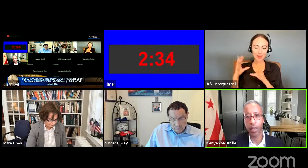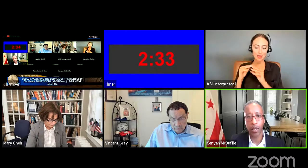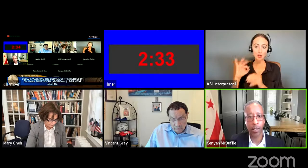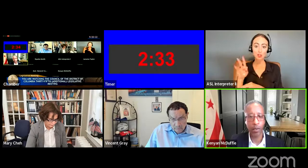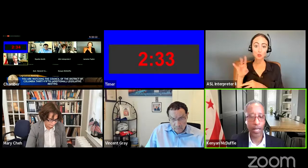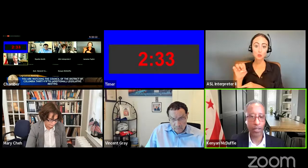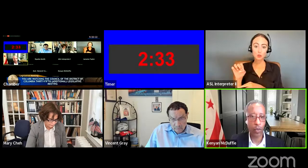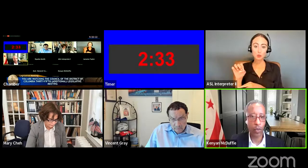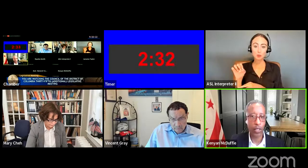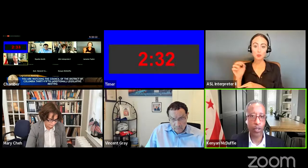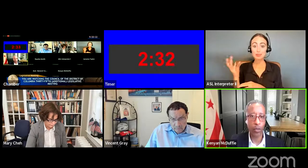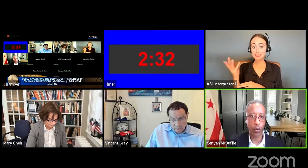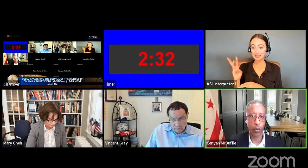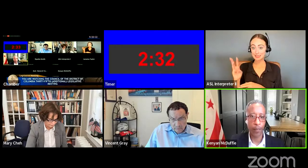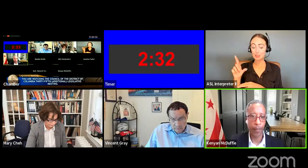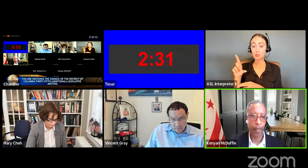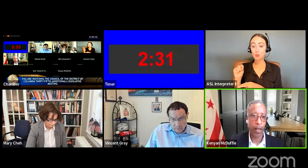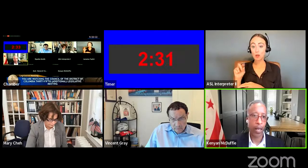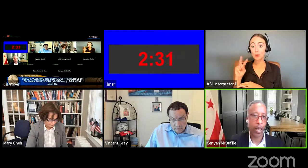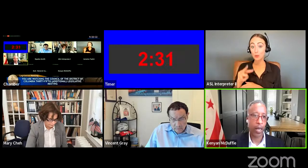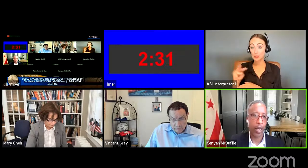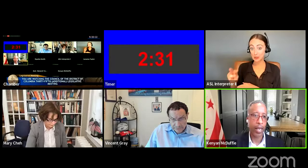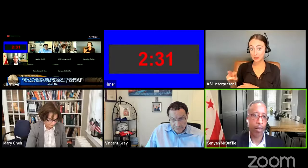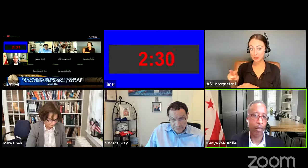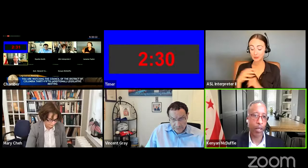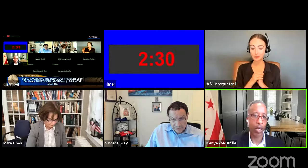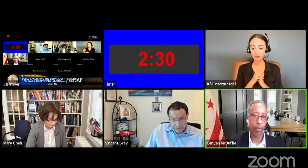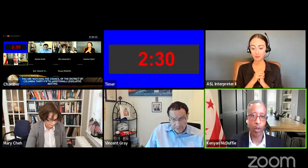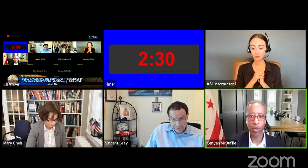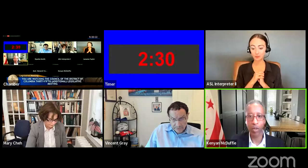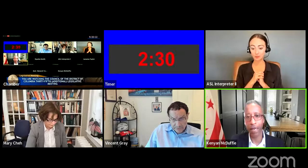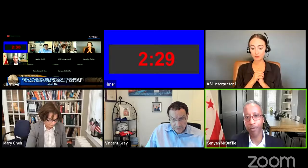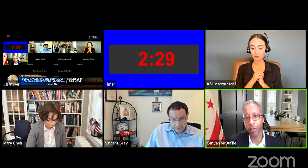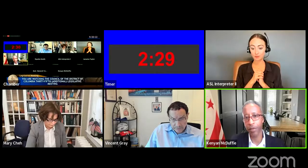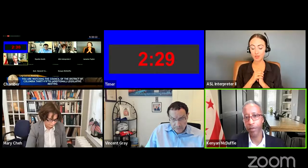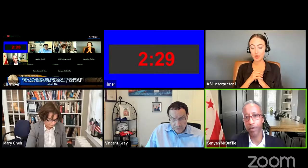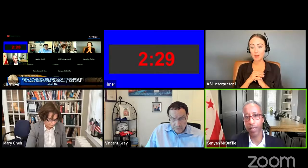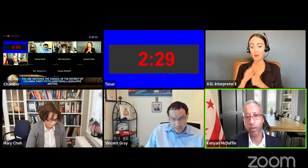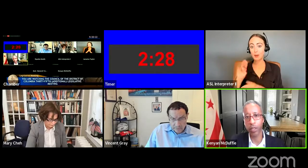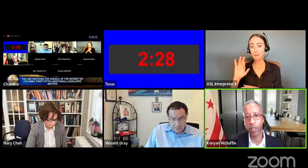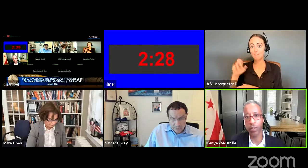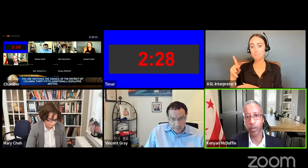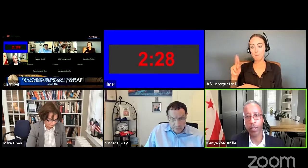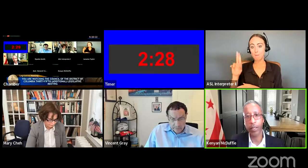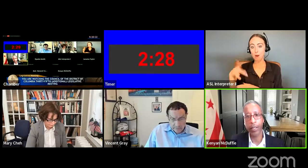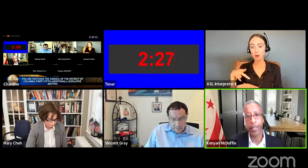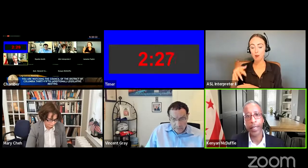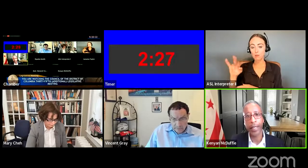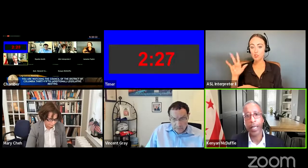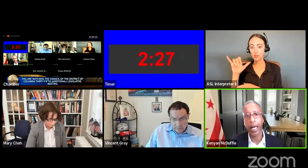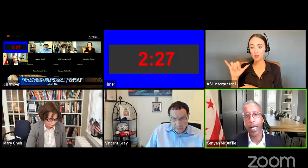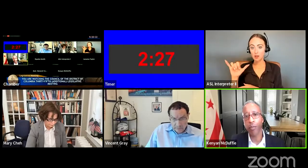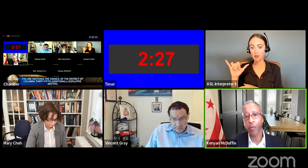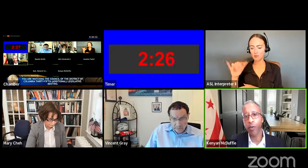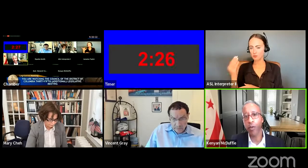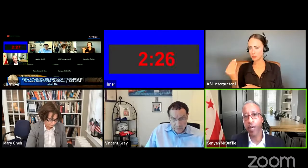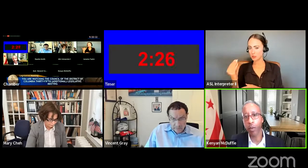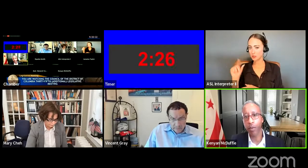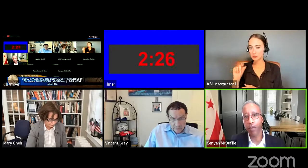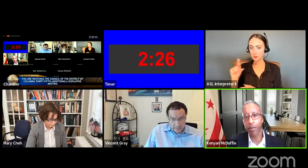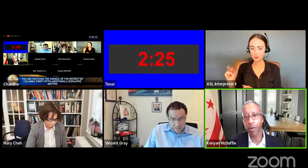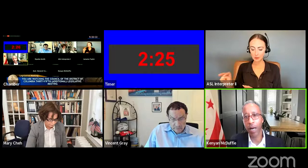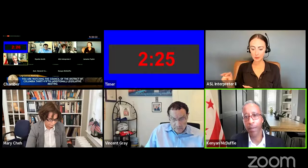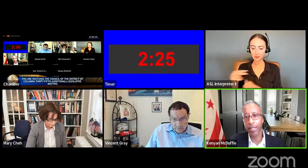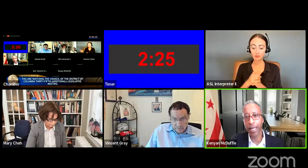16th, 2022, and a markup on July 14, 2022. If approved, the